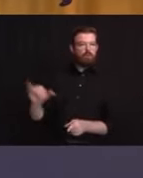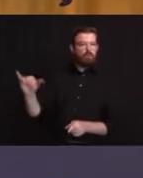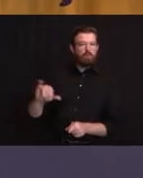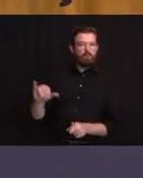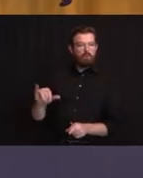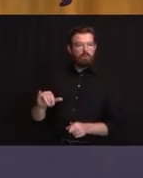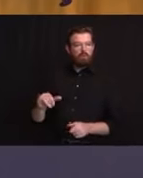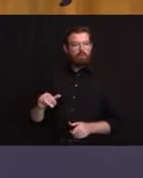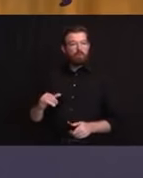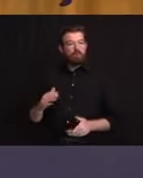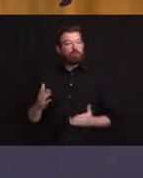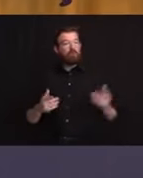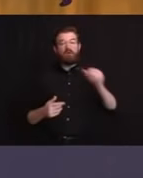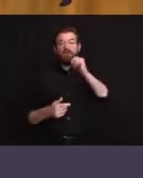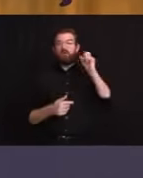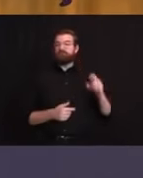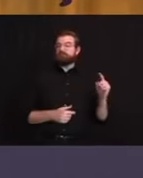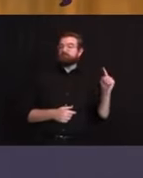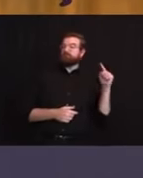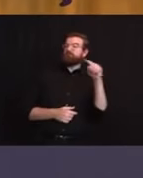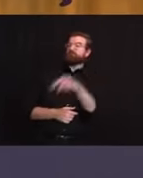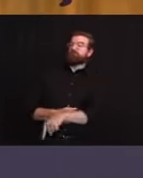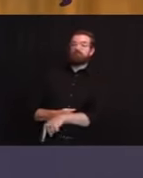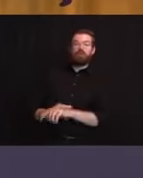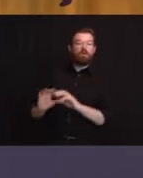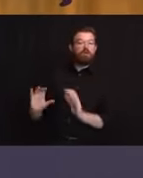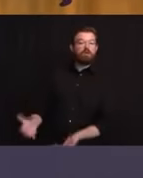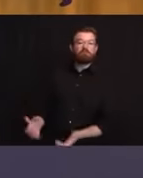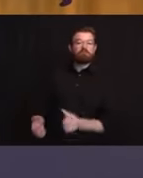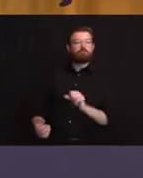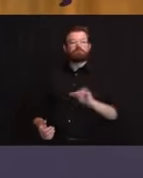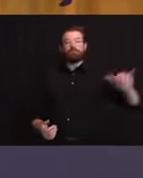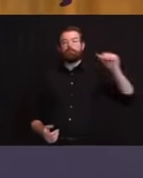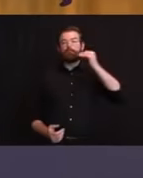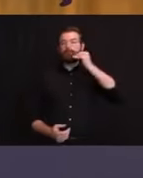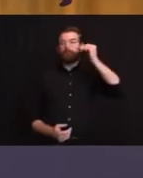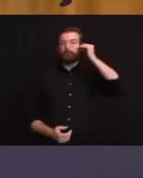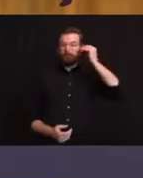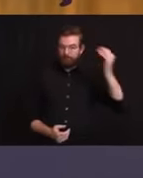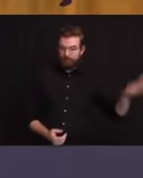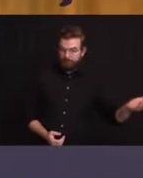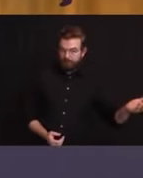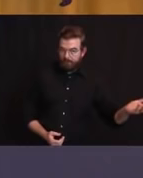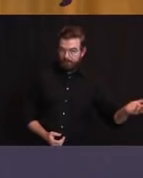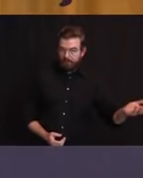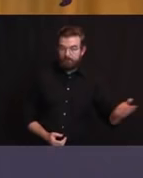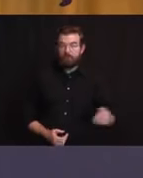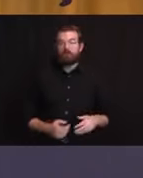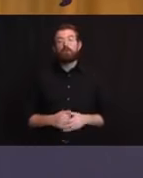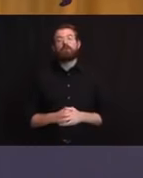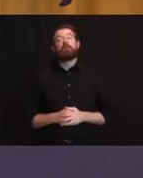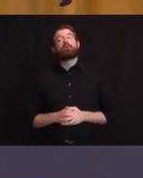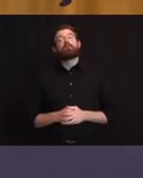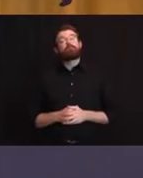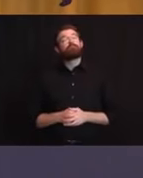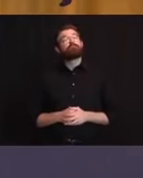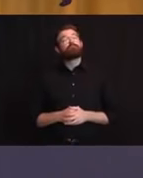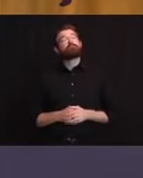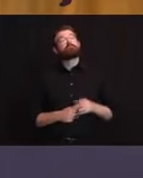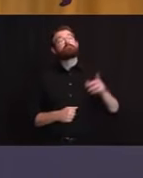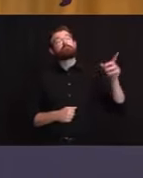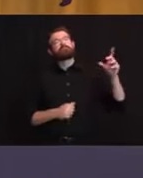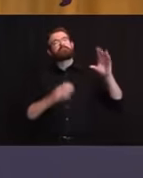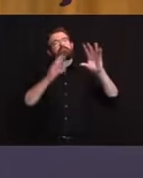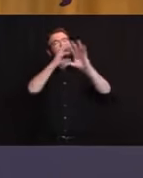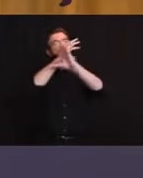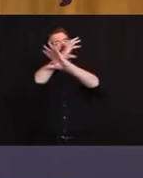to the classroom. And also, I'm just curious what you make of the president citing that there was only one death, and there were actually two,